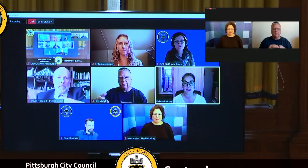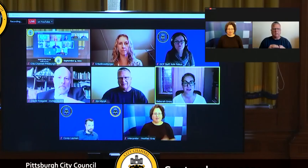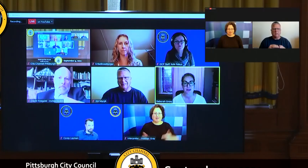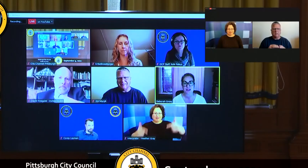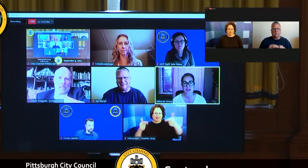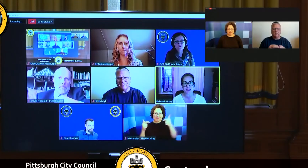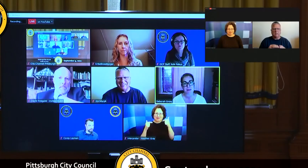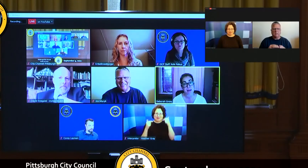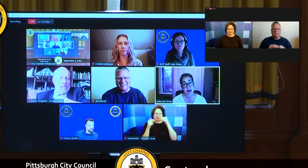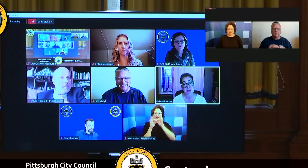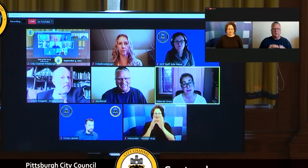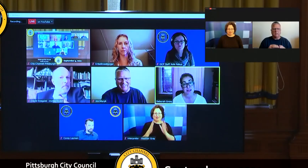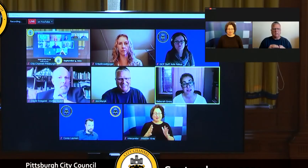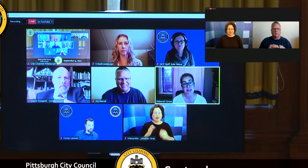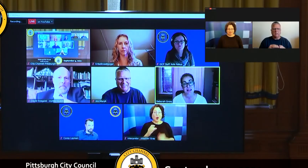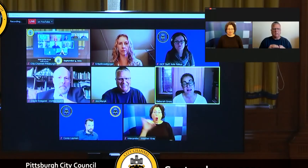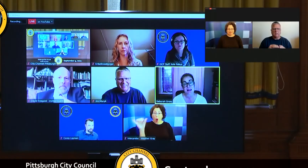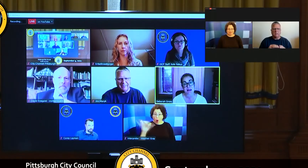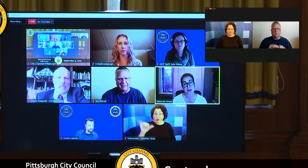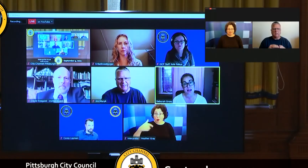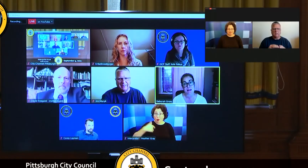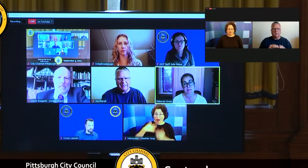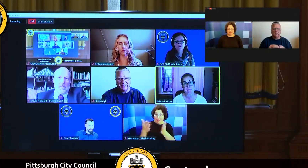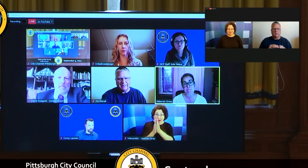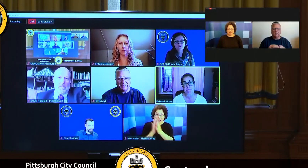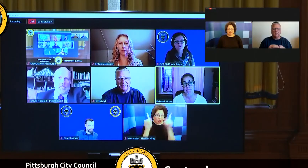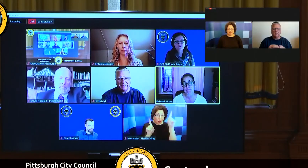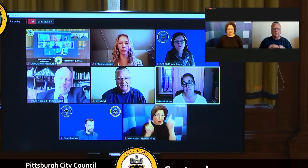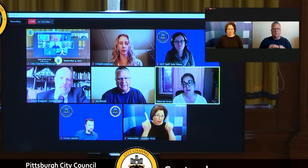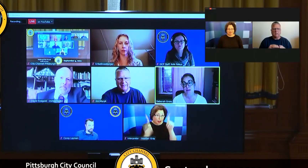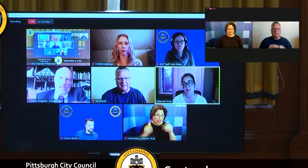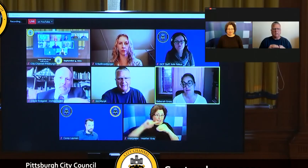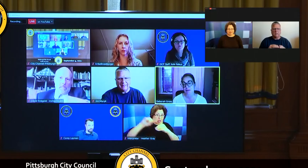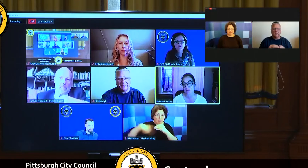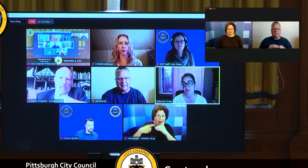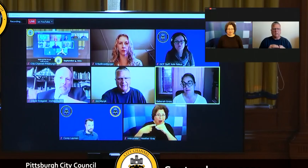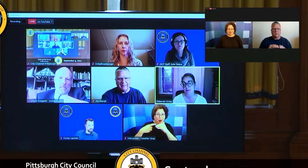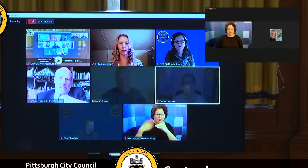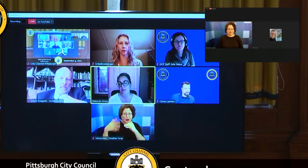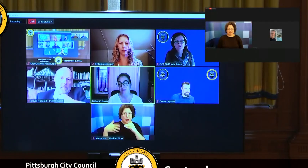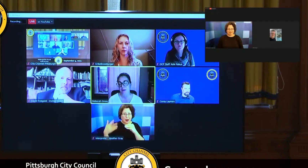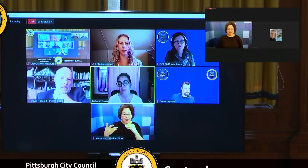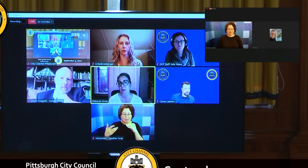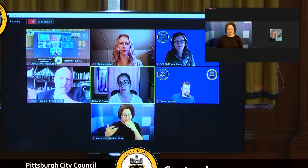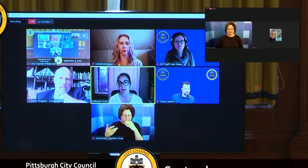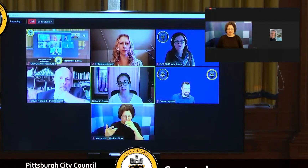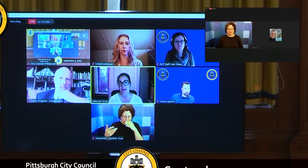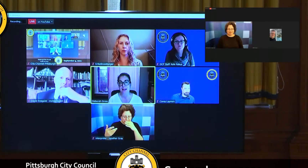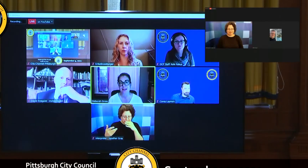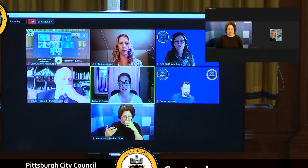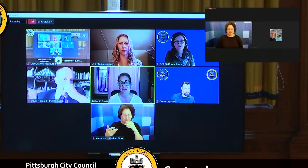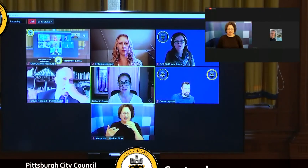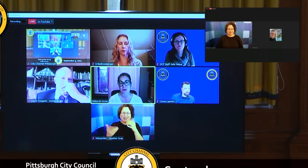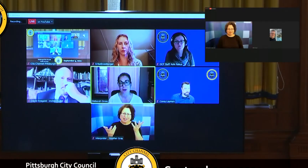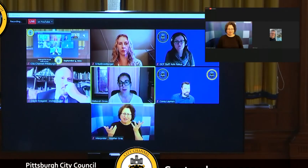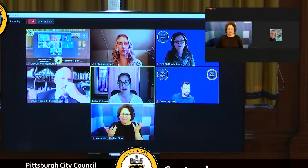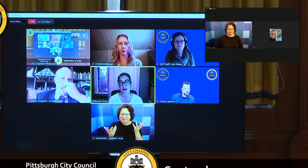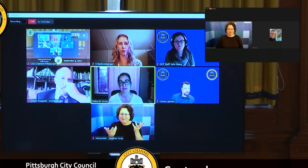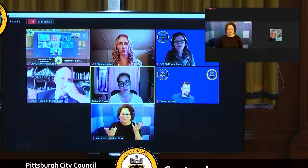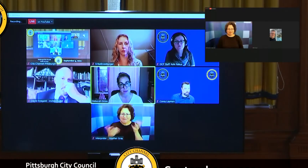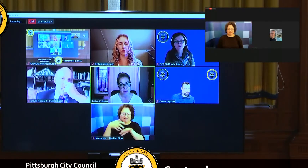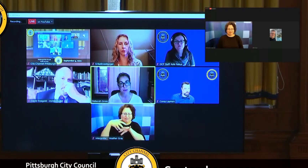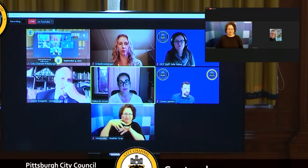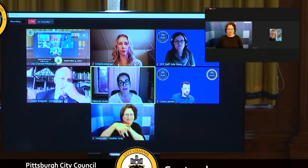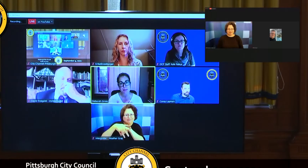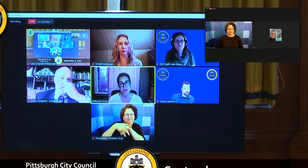raised questions about the permeability, not just of stormwater, but of